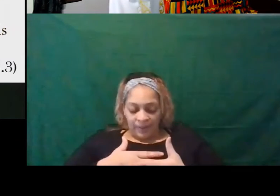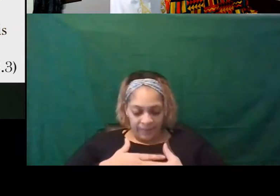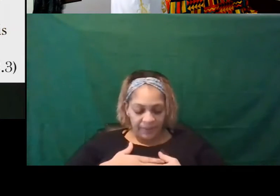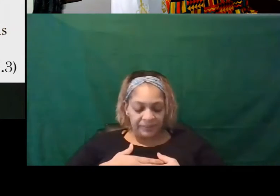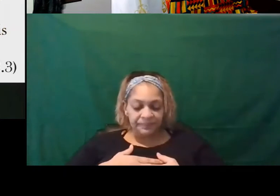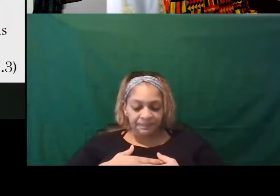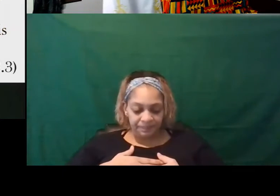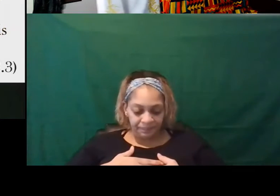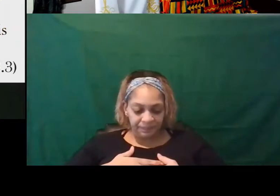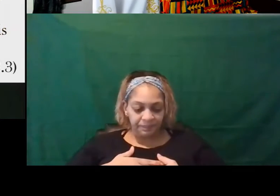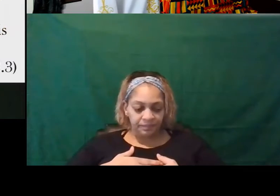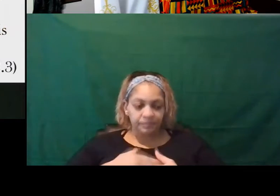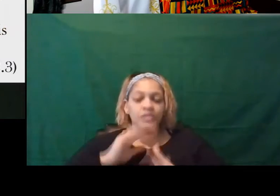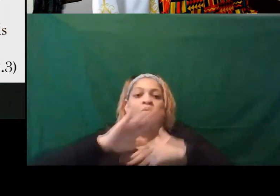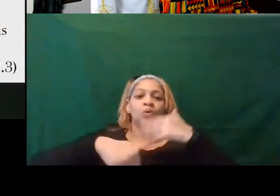All life,